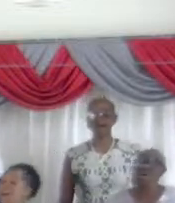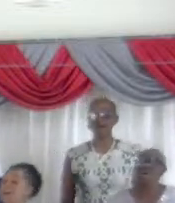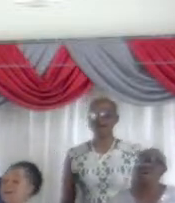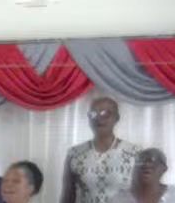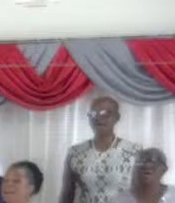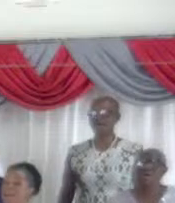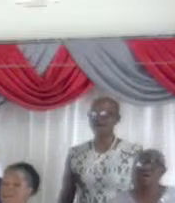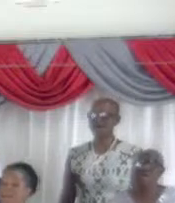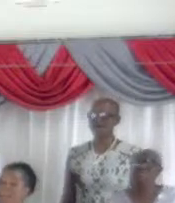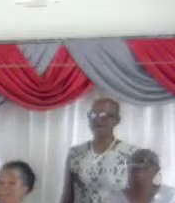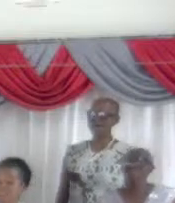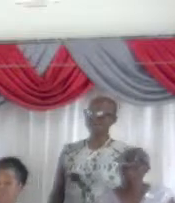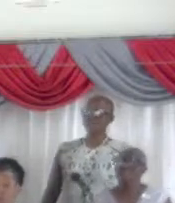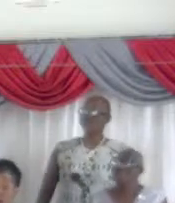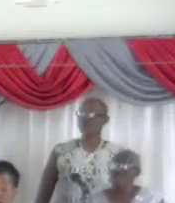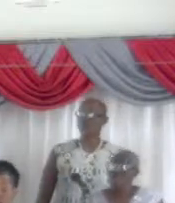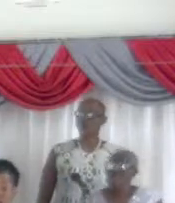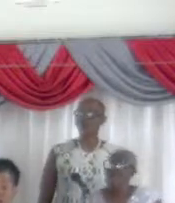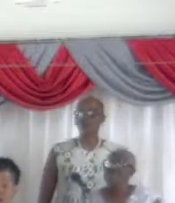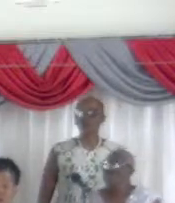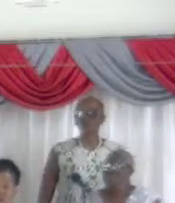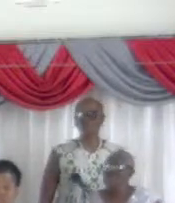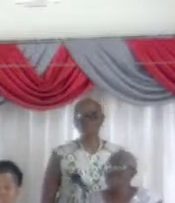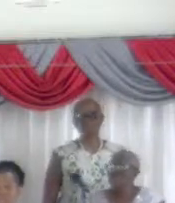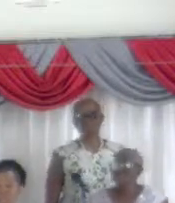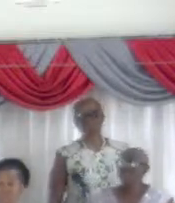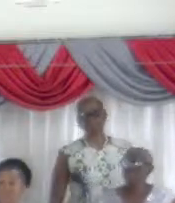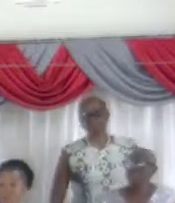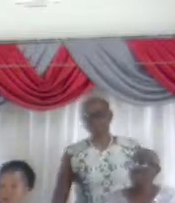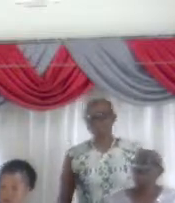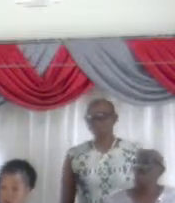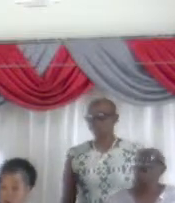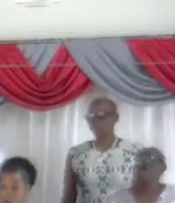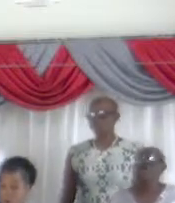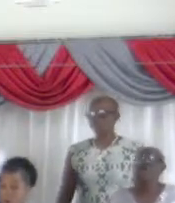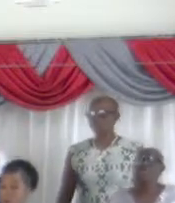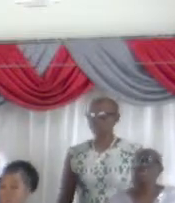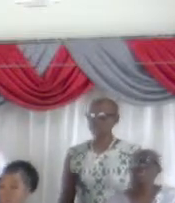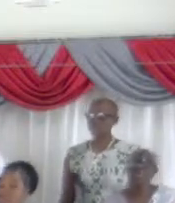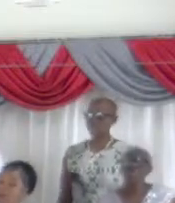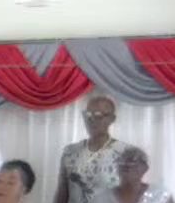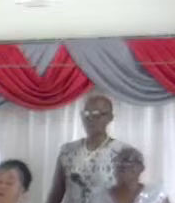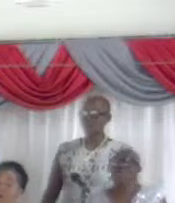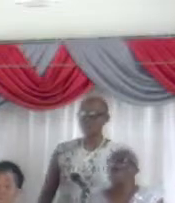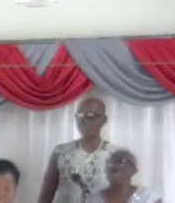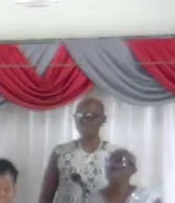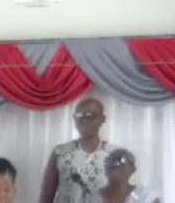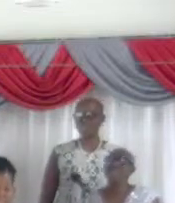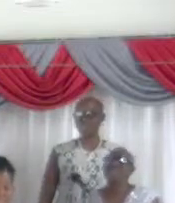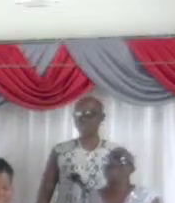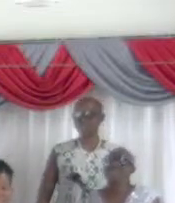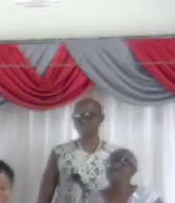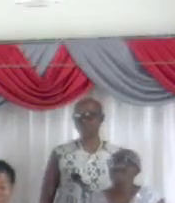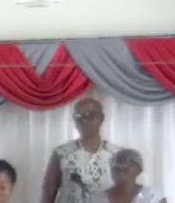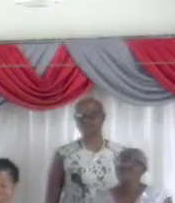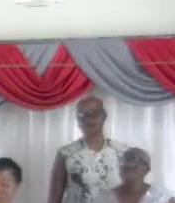Oh my, he's holy, holy, holy, holy is.